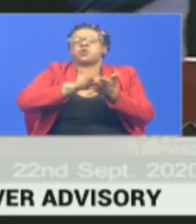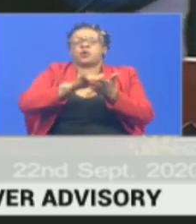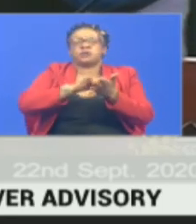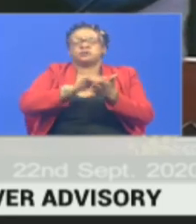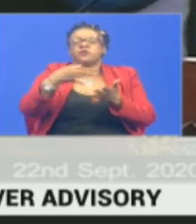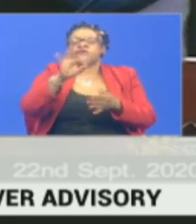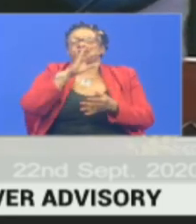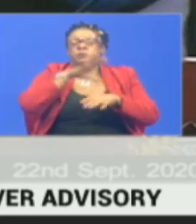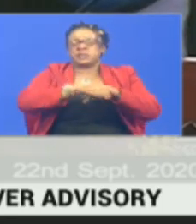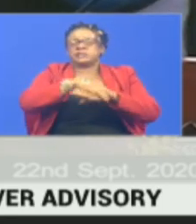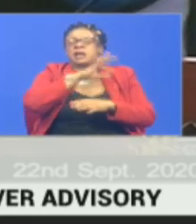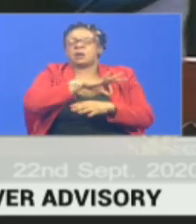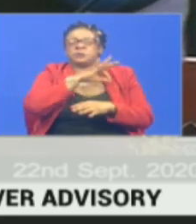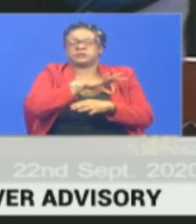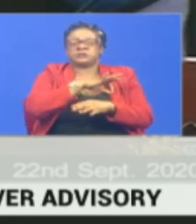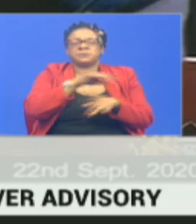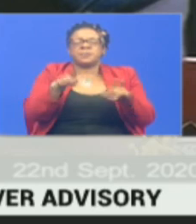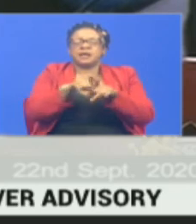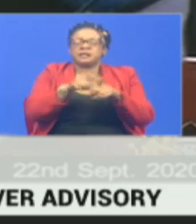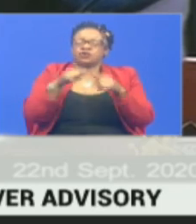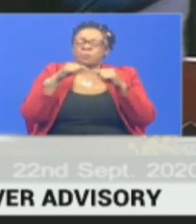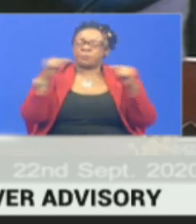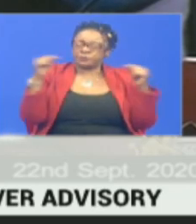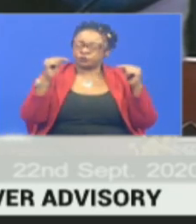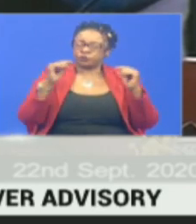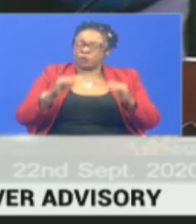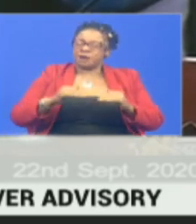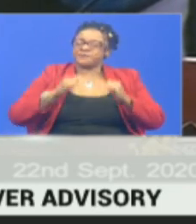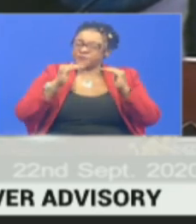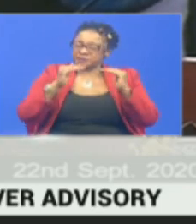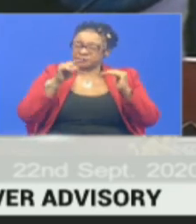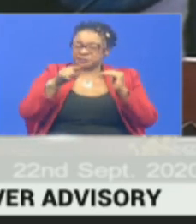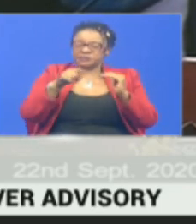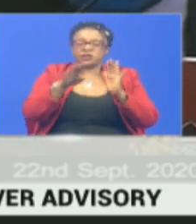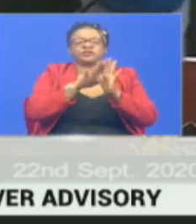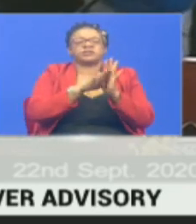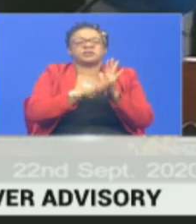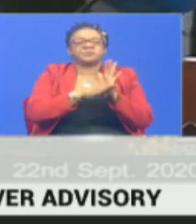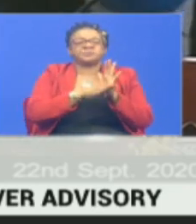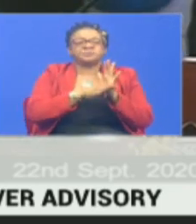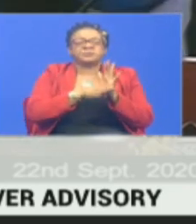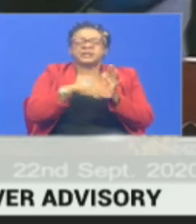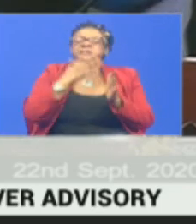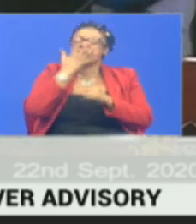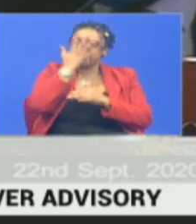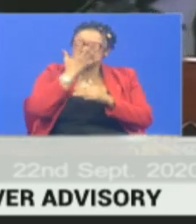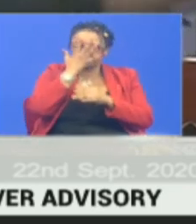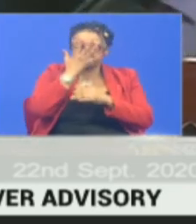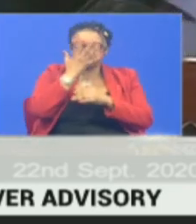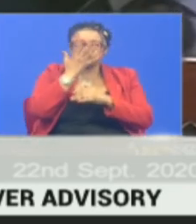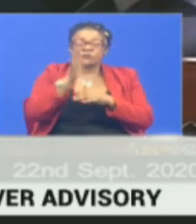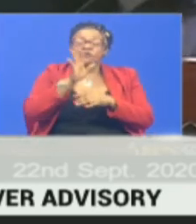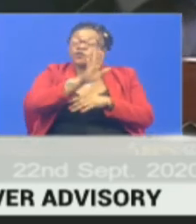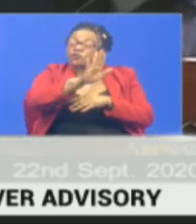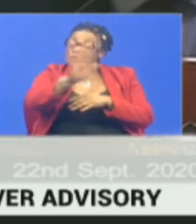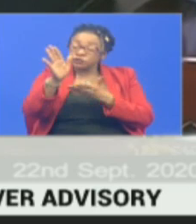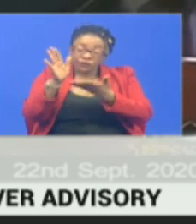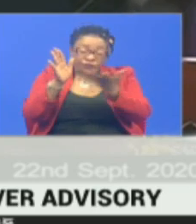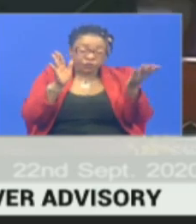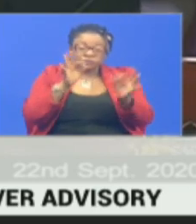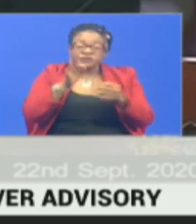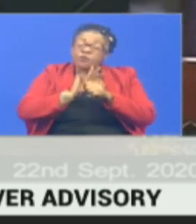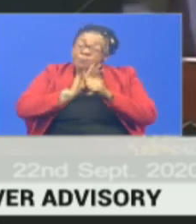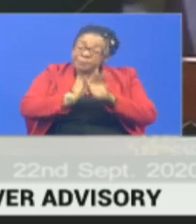Mr. Speaker, as opposed to advancing this. It is really shameful, Mr. Speaker, for those of you, if you push me,